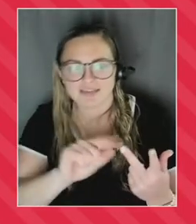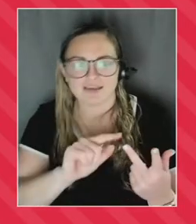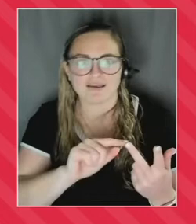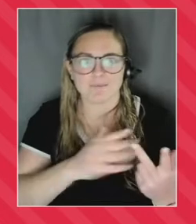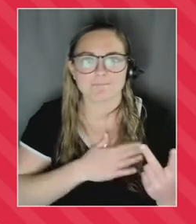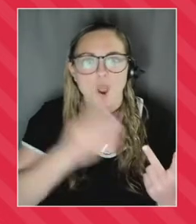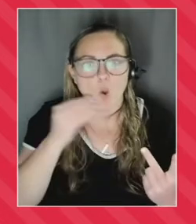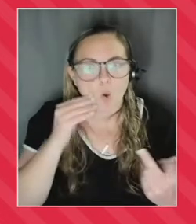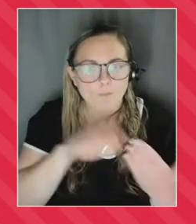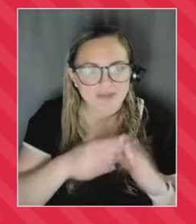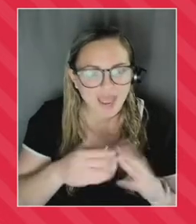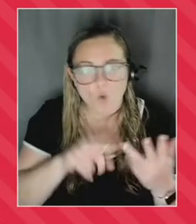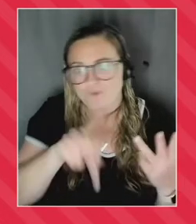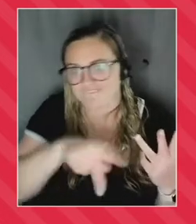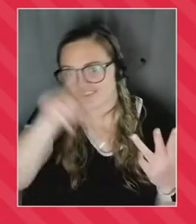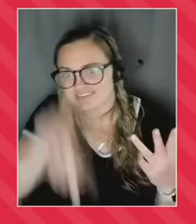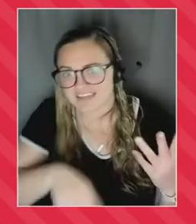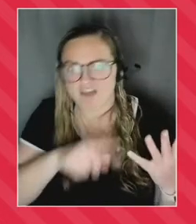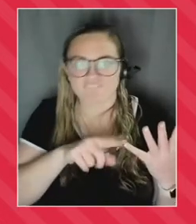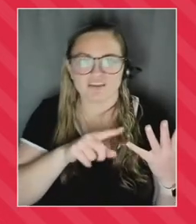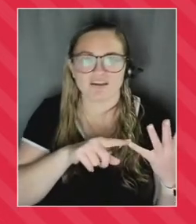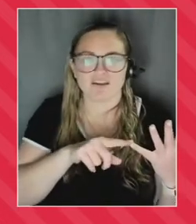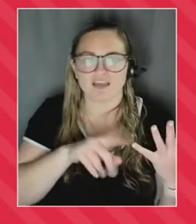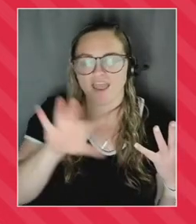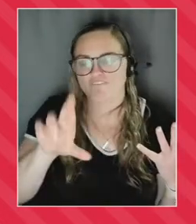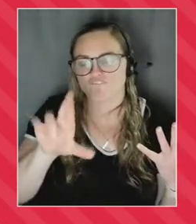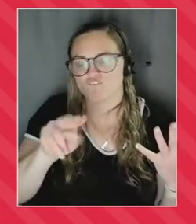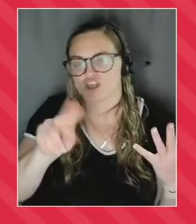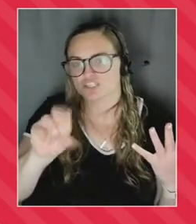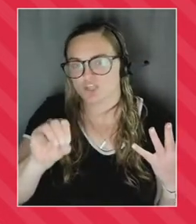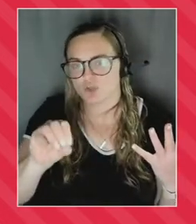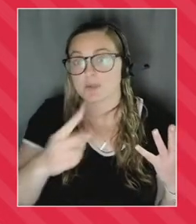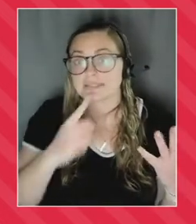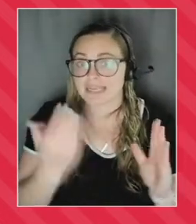Philadelphia, and Fresno. Let me say that again.